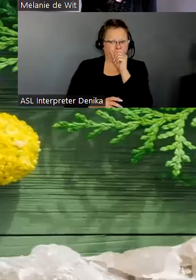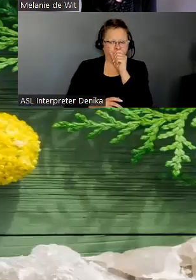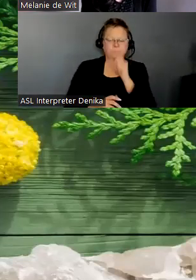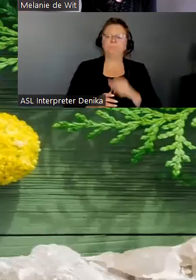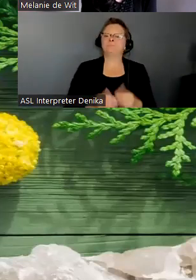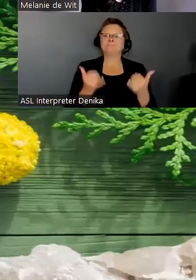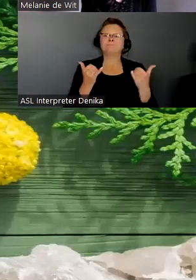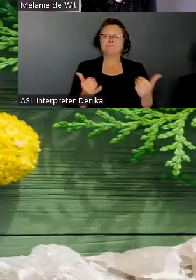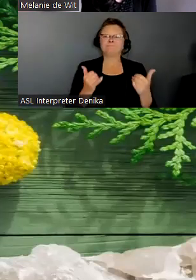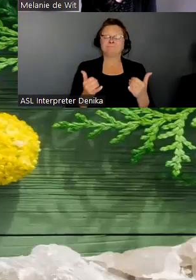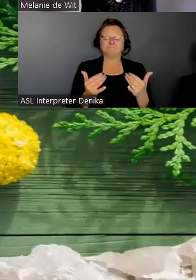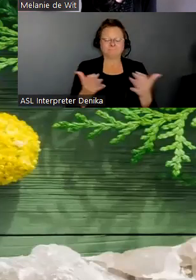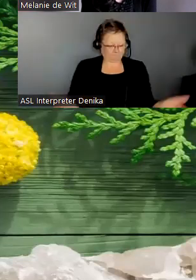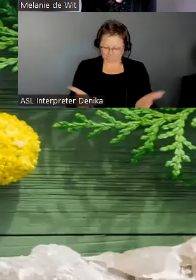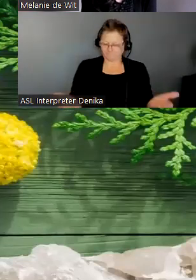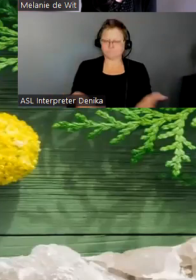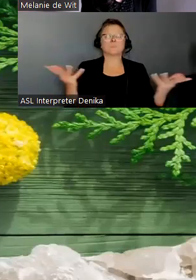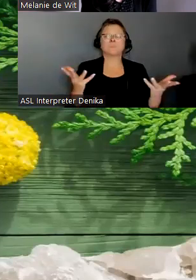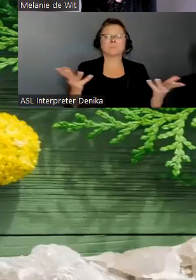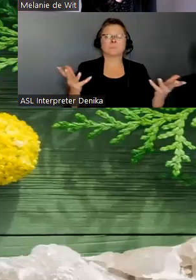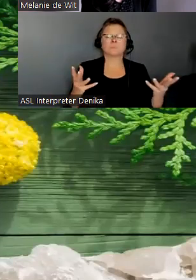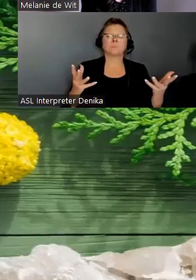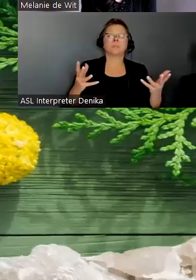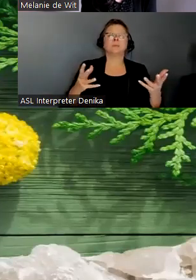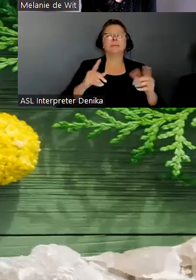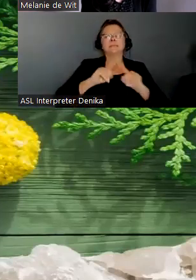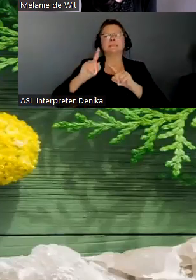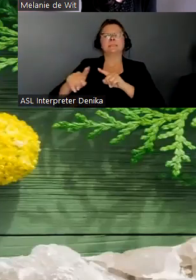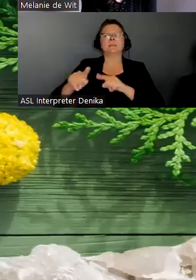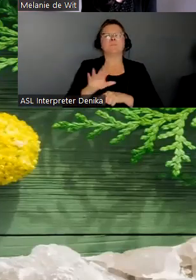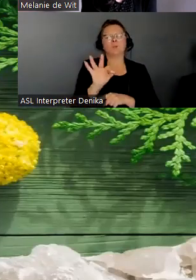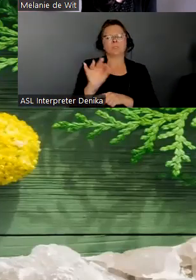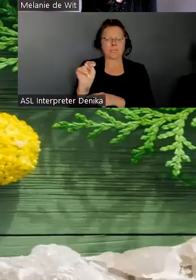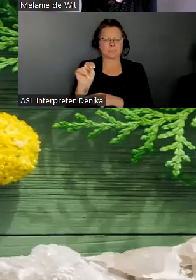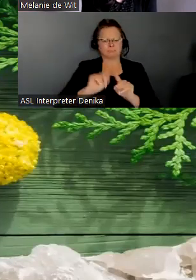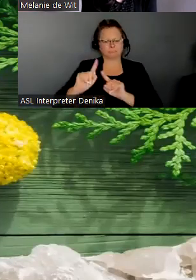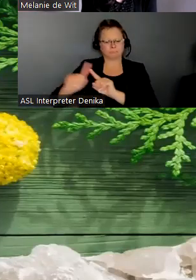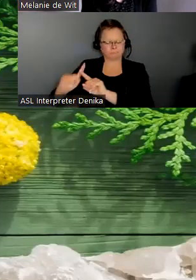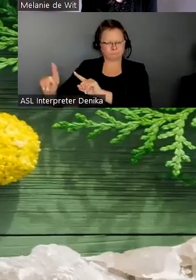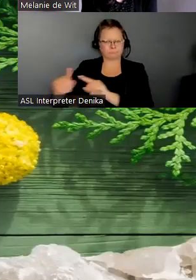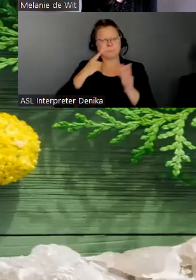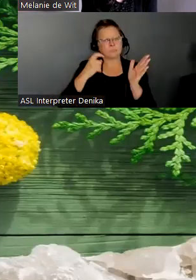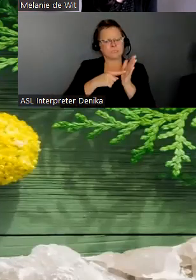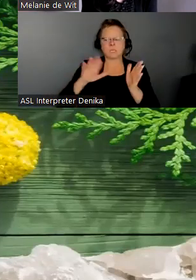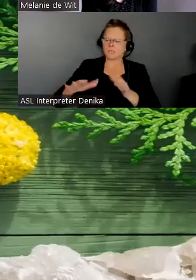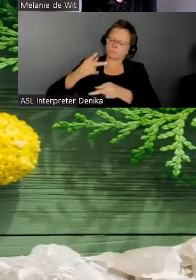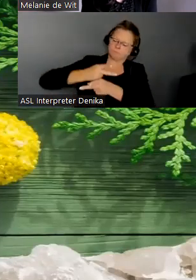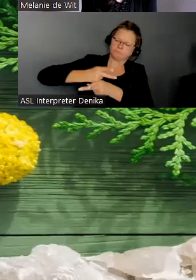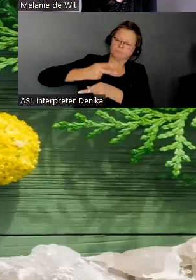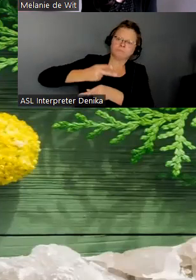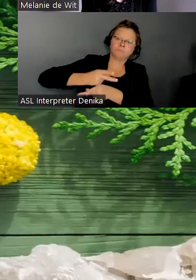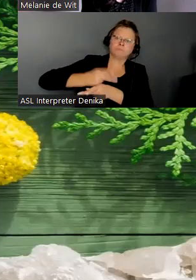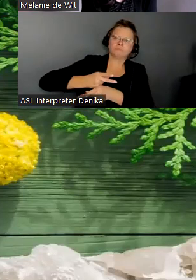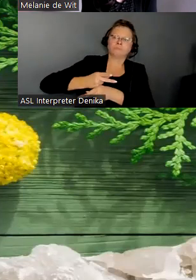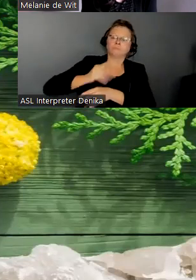gathered on the traditional territory of a number of First Nations and acknowledge their stewardship throughout